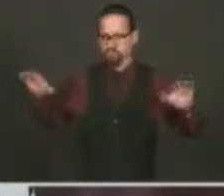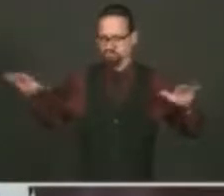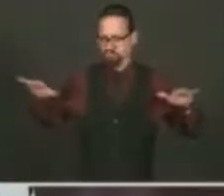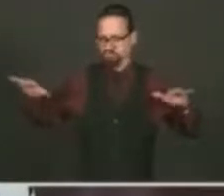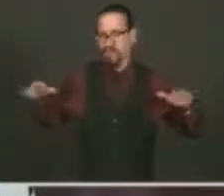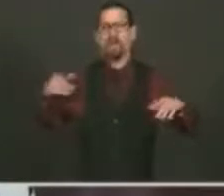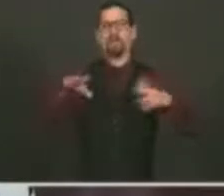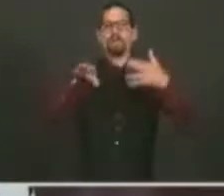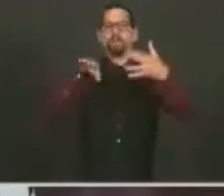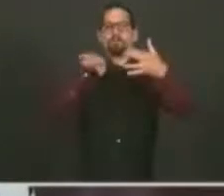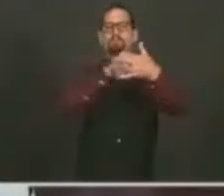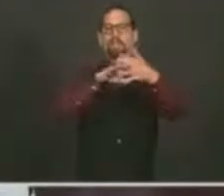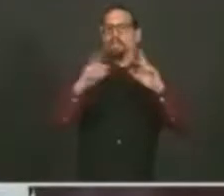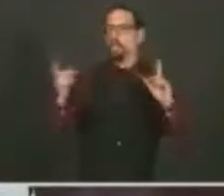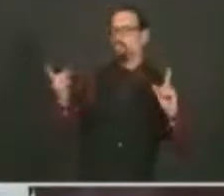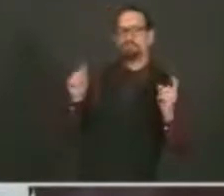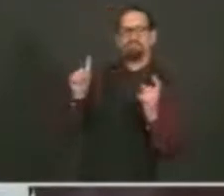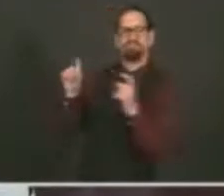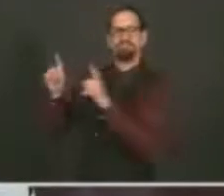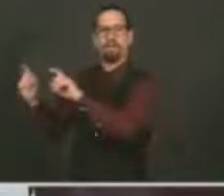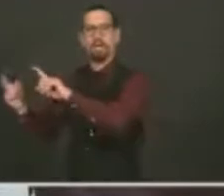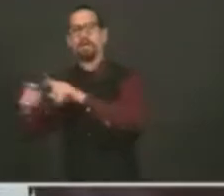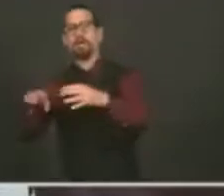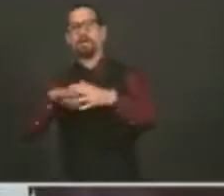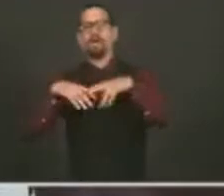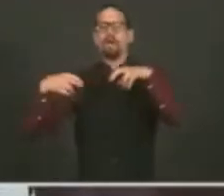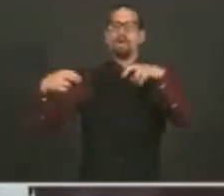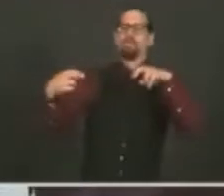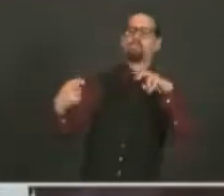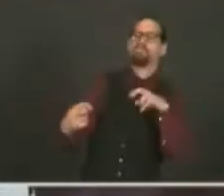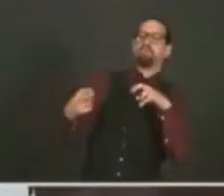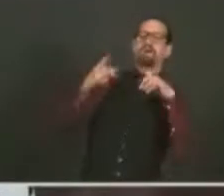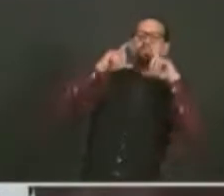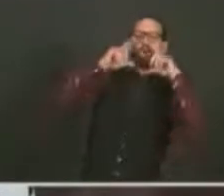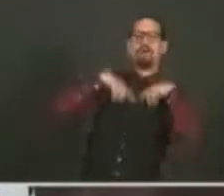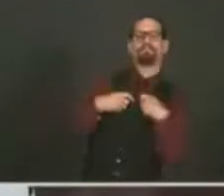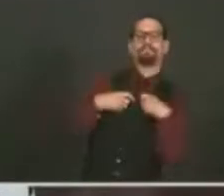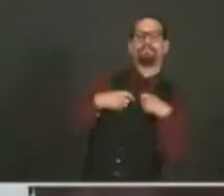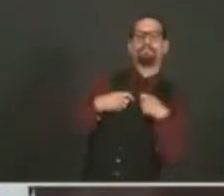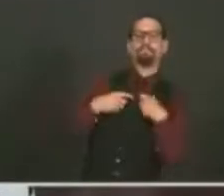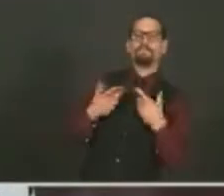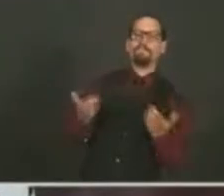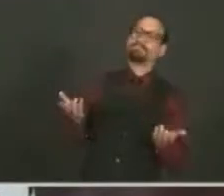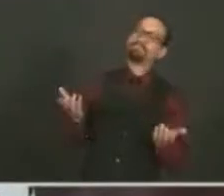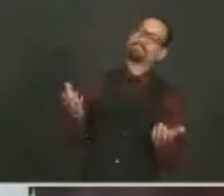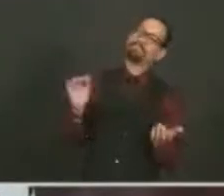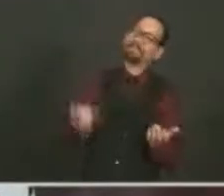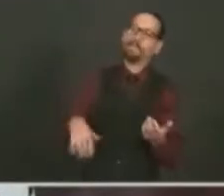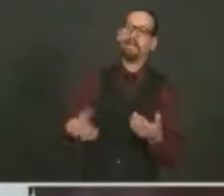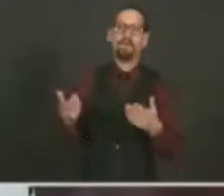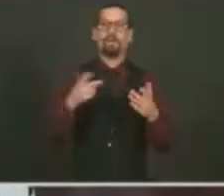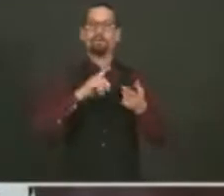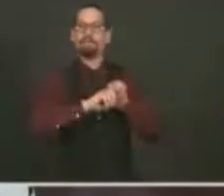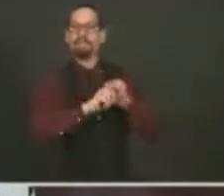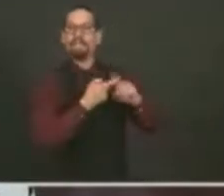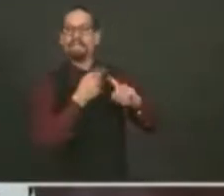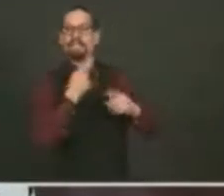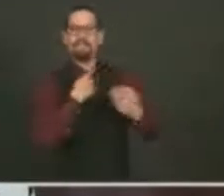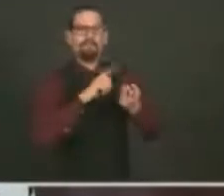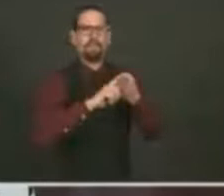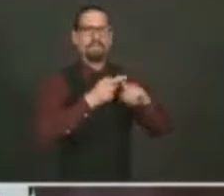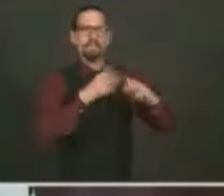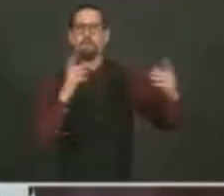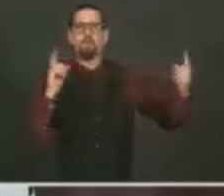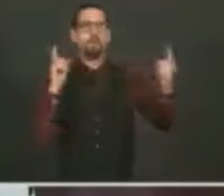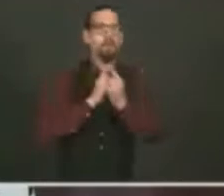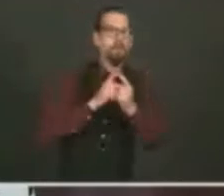a friend or a loved one after a funeral or some form of life milestone celebration.